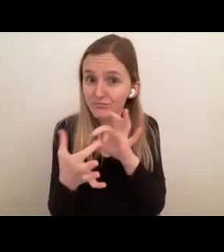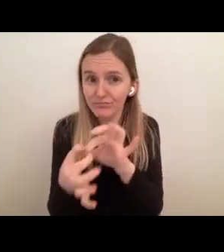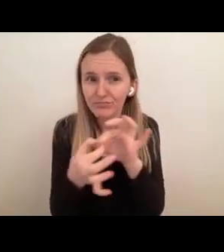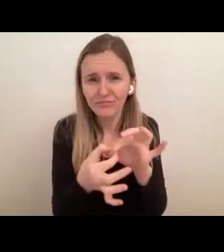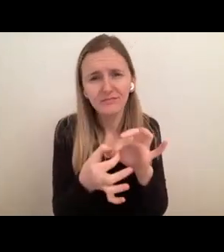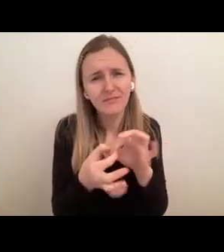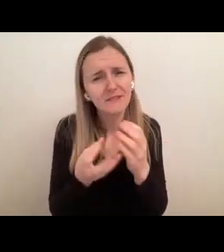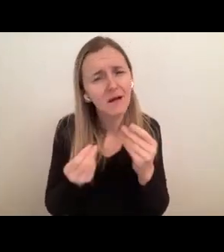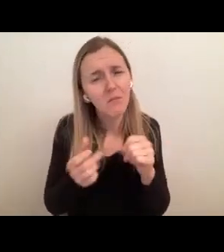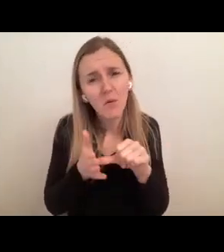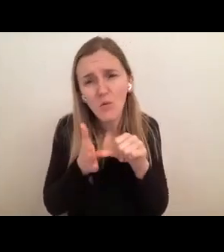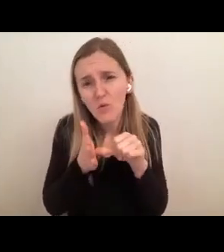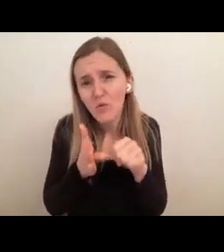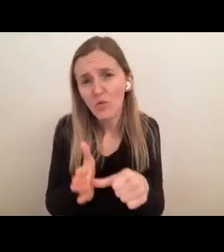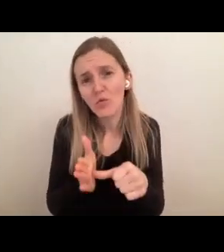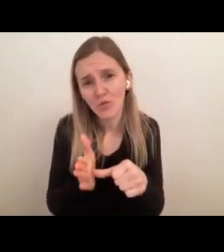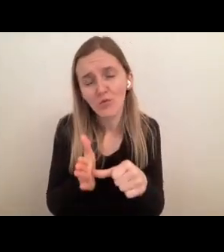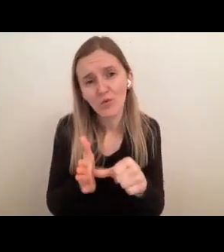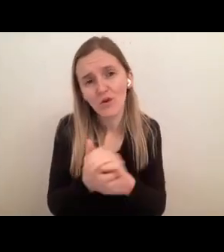difficult for them,